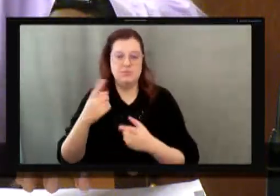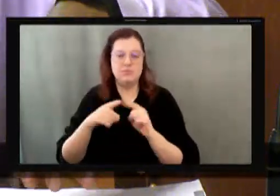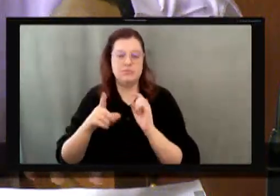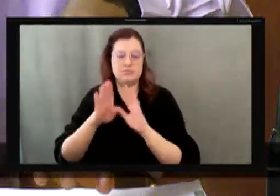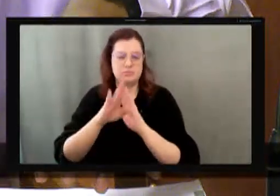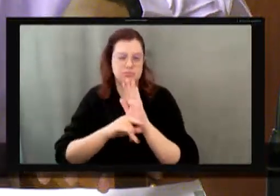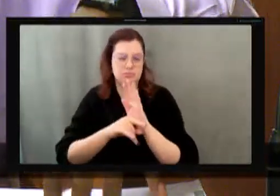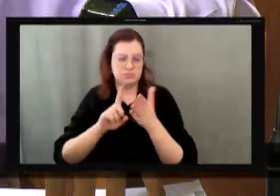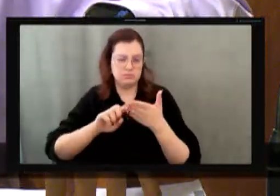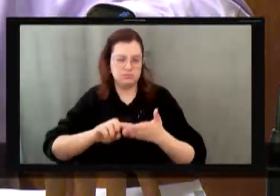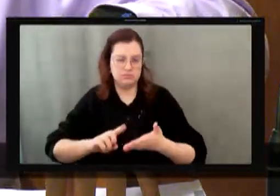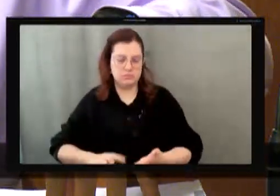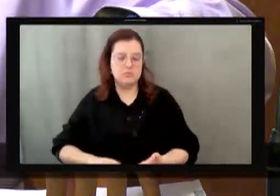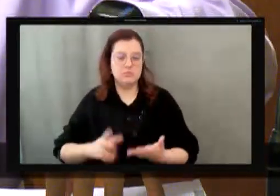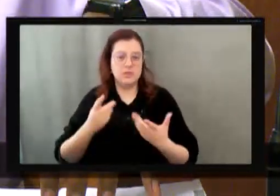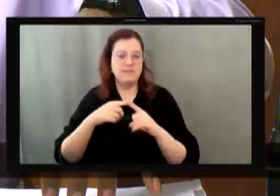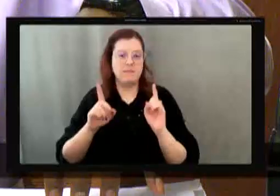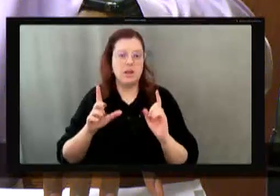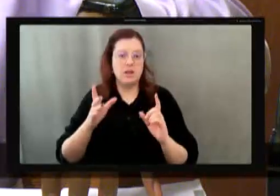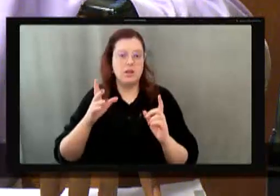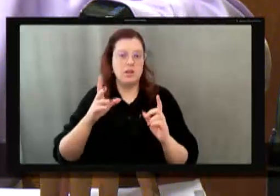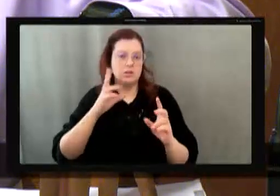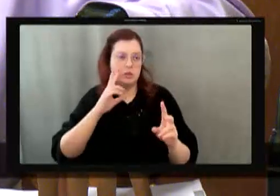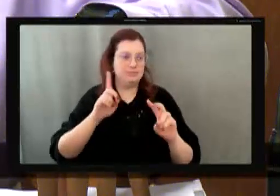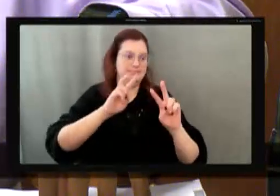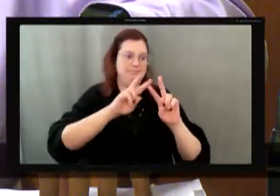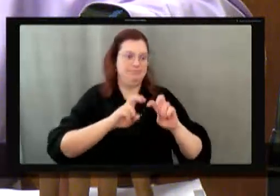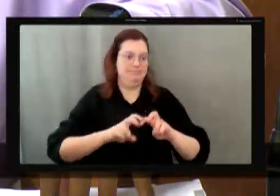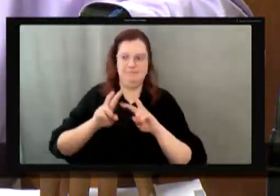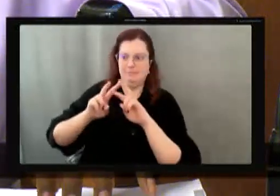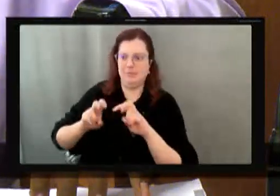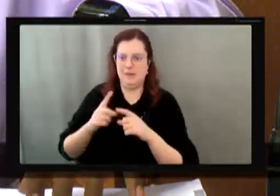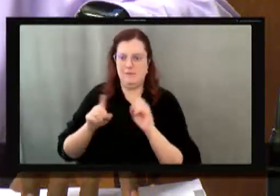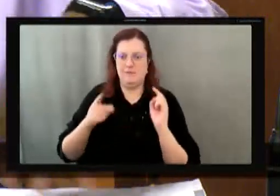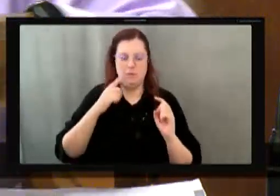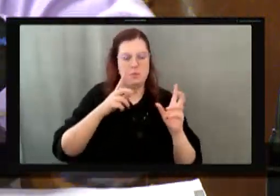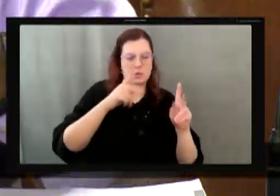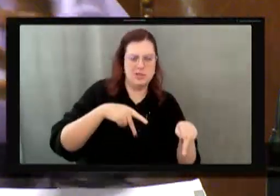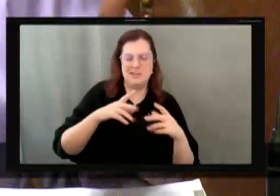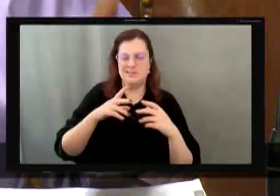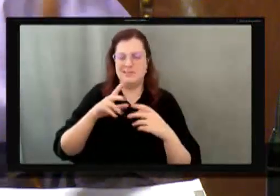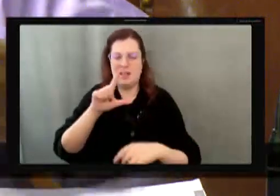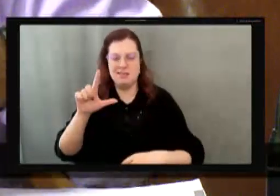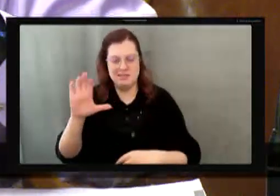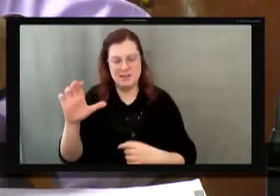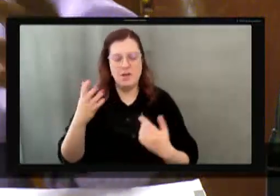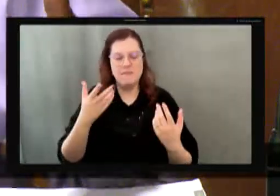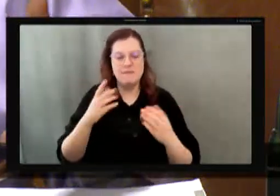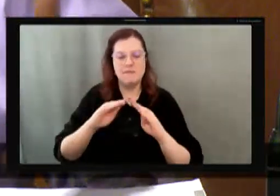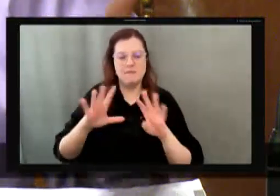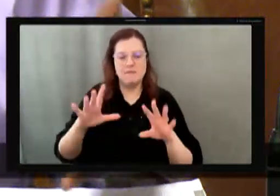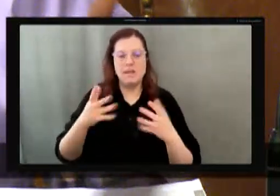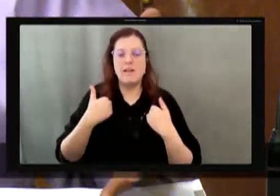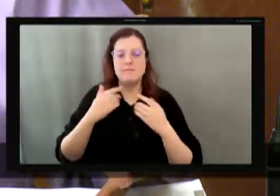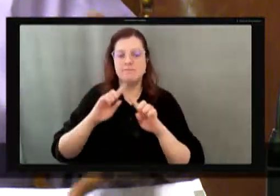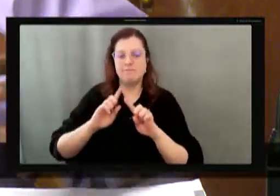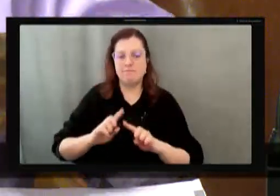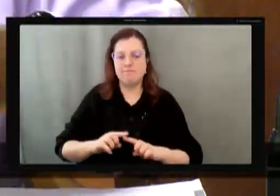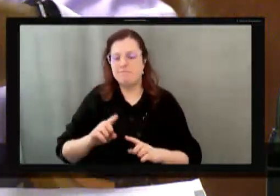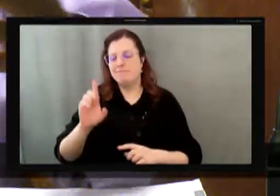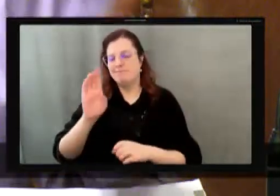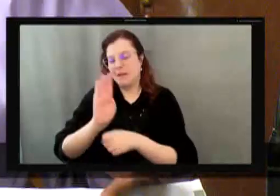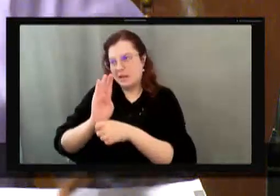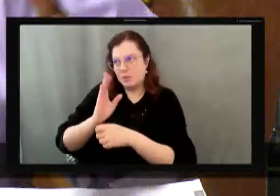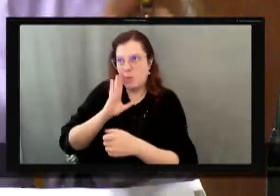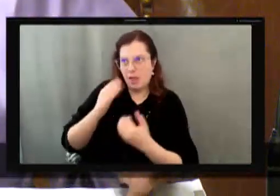a little different into a LLC as opposed to a person. You know, obviously you're running different things in the business, so that we're looking at,